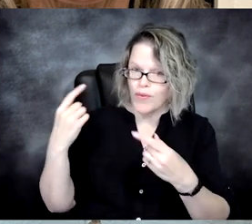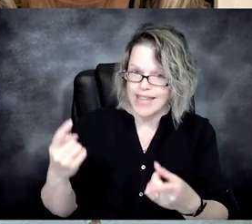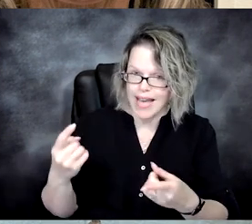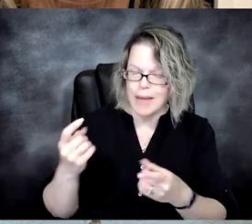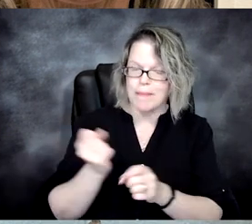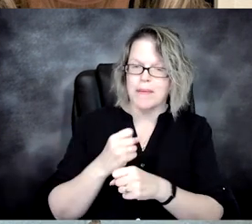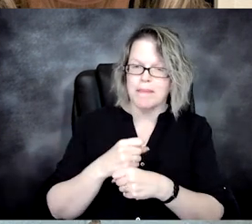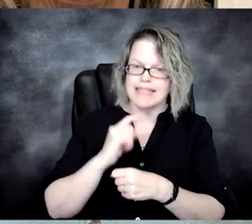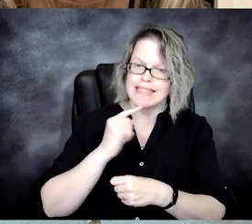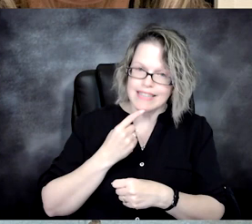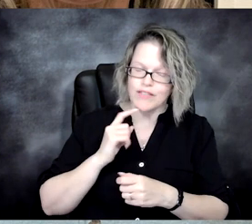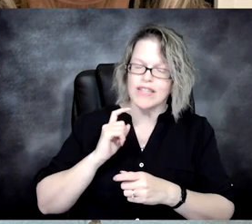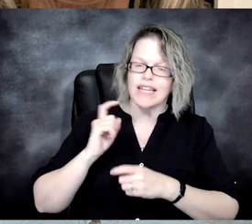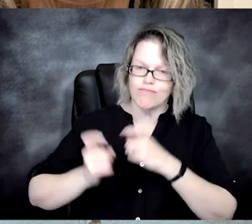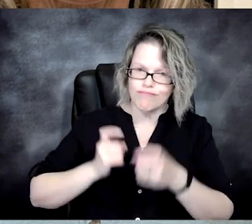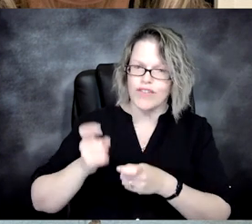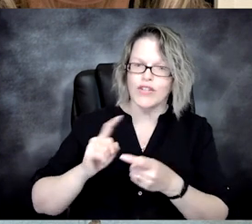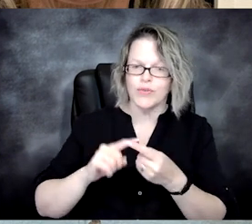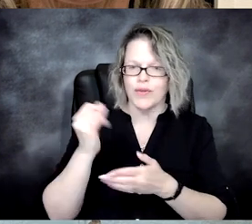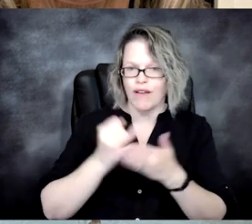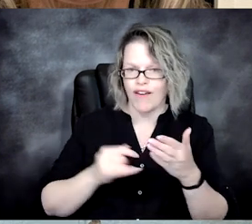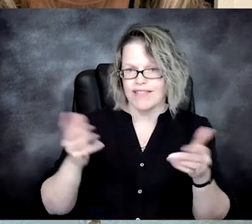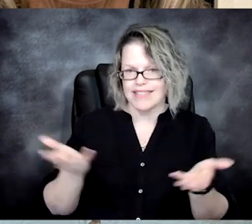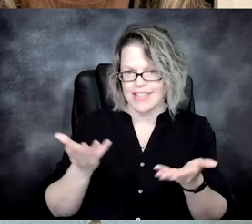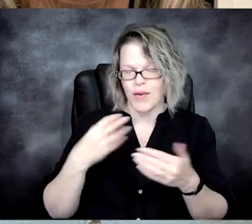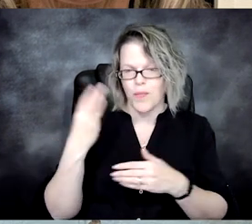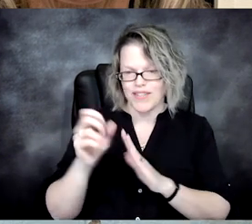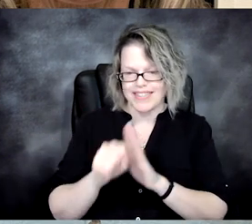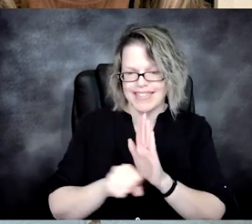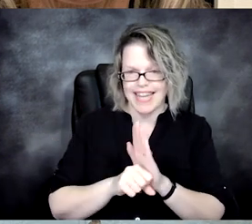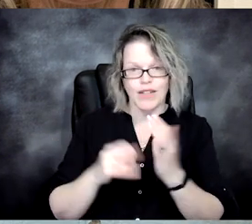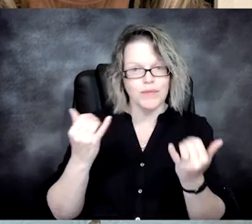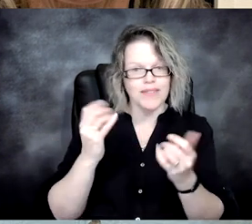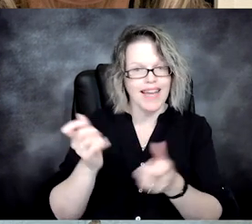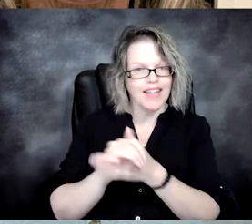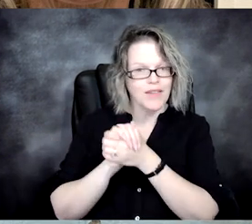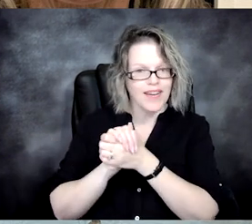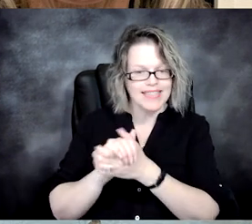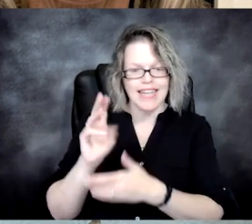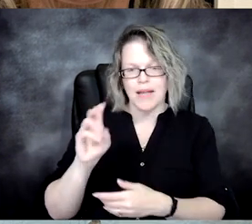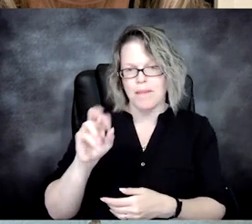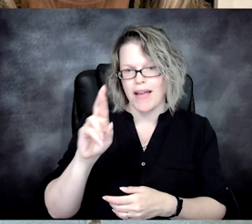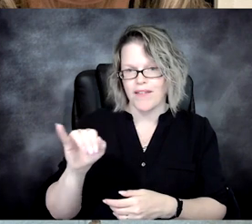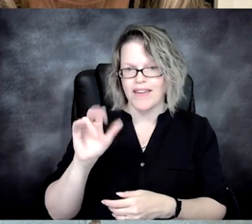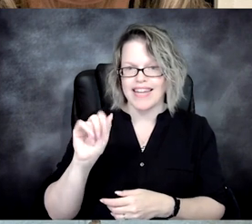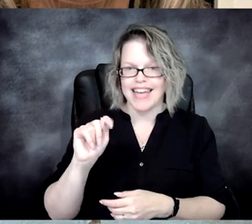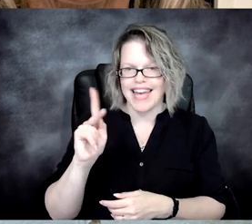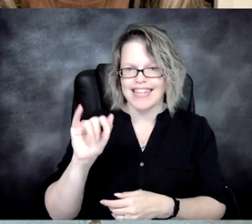made significant contributions to the arts in Washington State. Today, we congratulate Mary Atkinson as